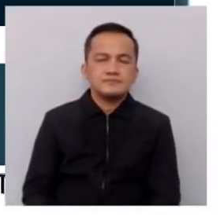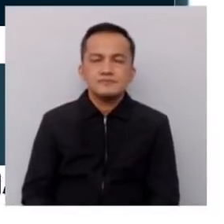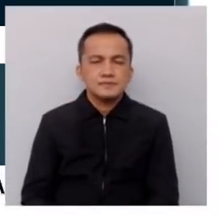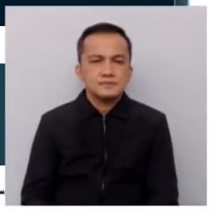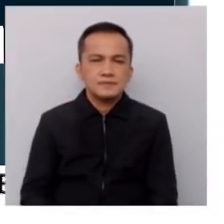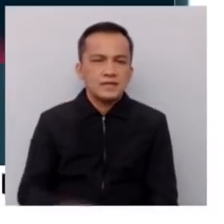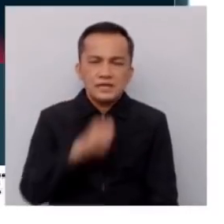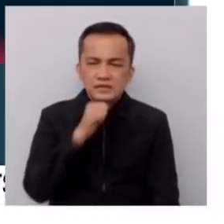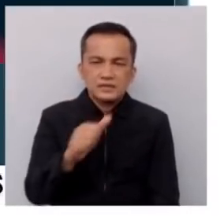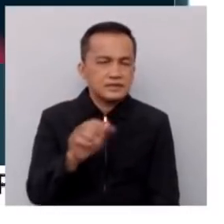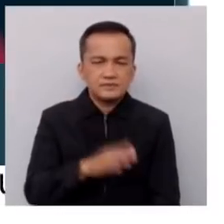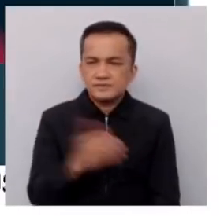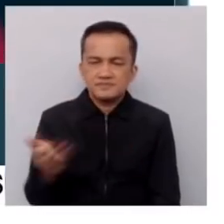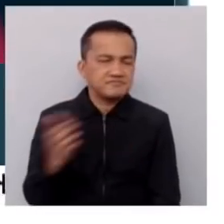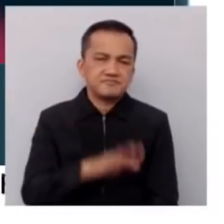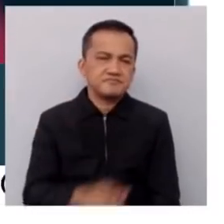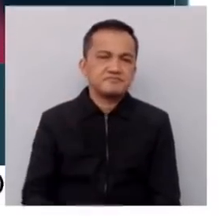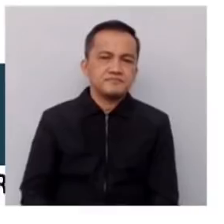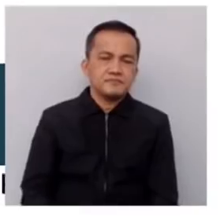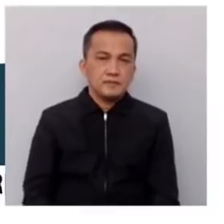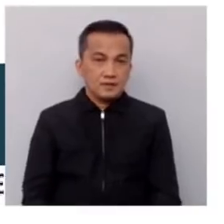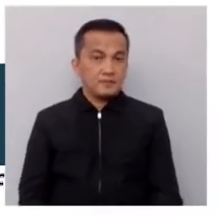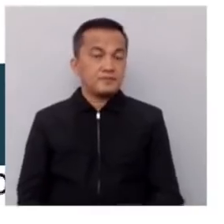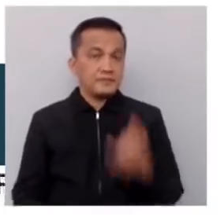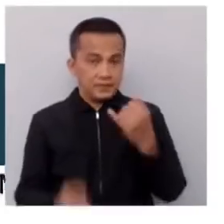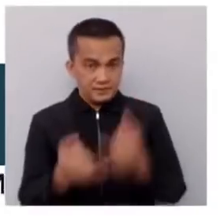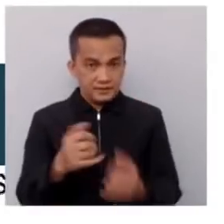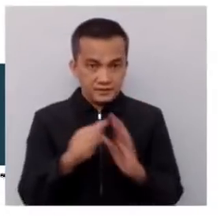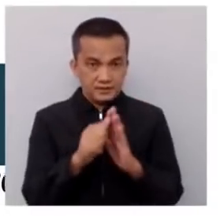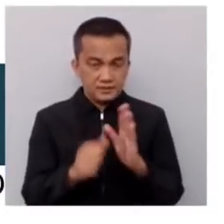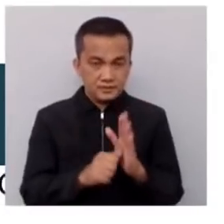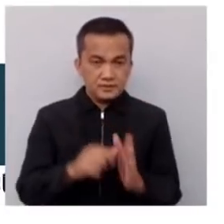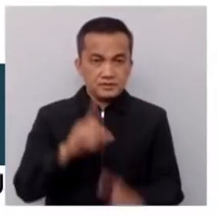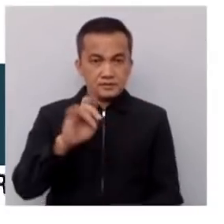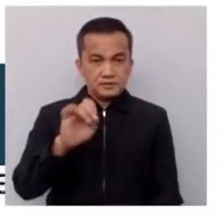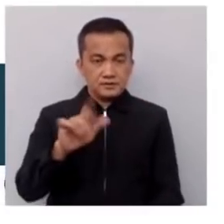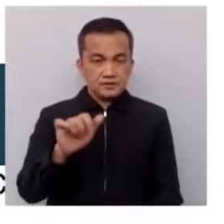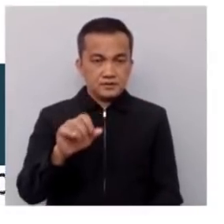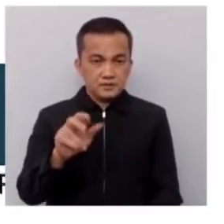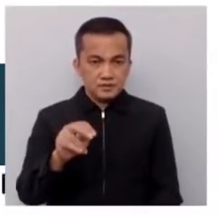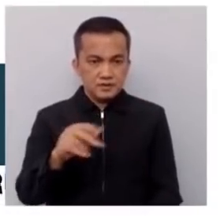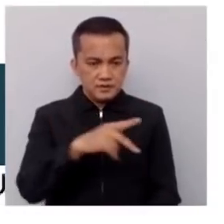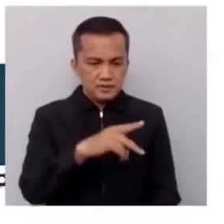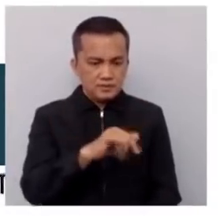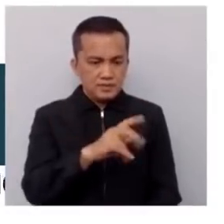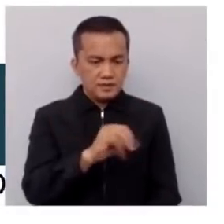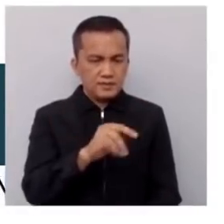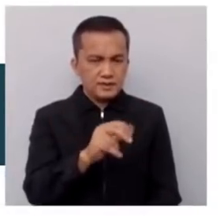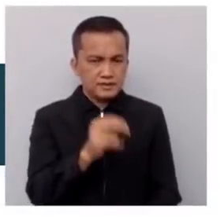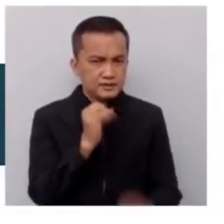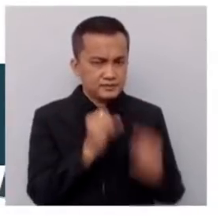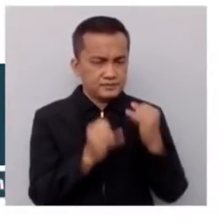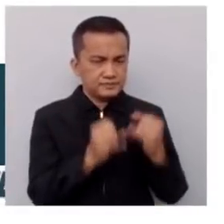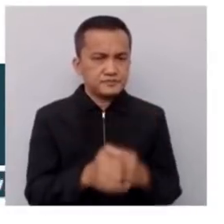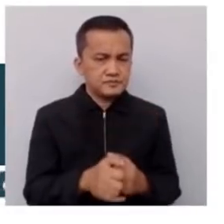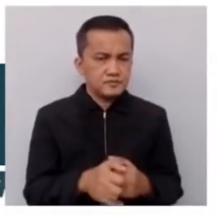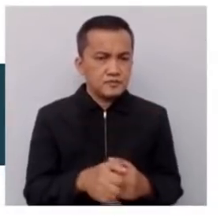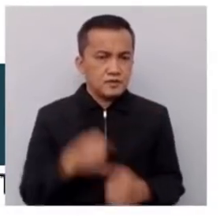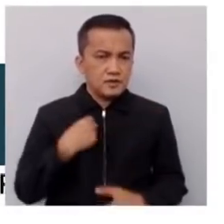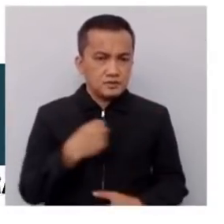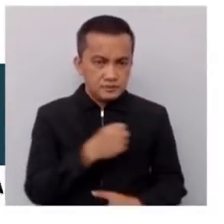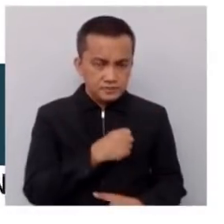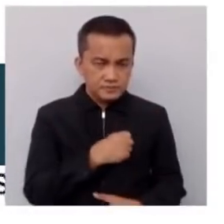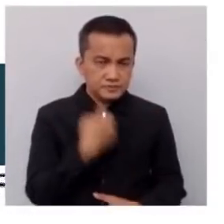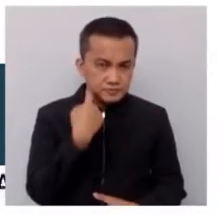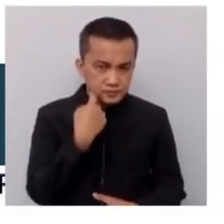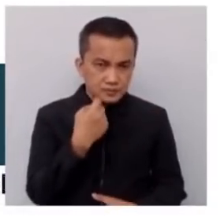flop. That's the status of the LED. Finally, Attorney De Leon, let's go back to the Palparan interview. The senator, in a recent